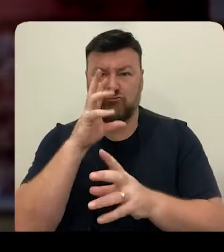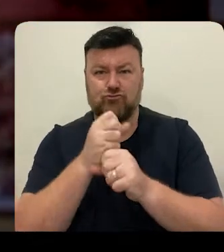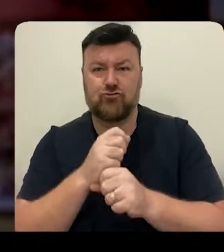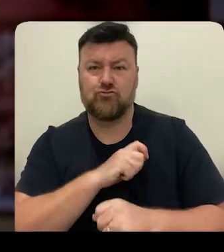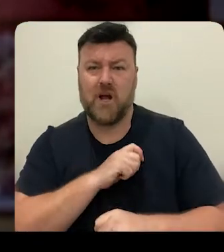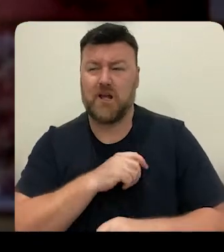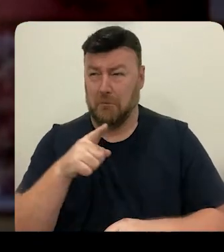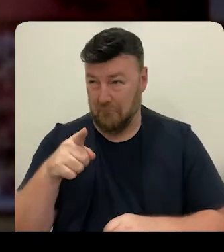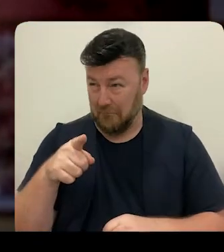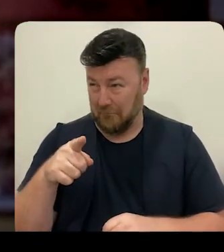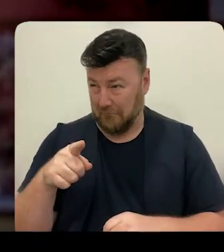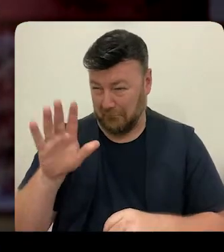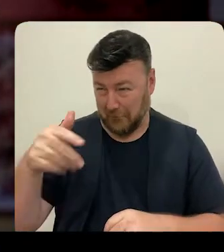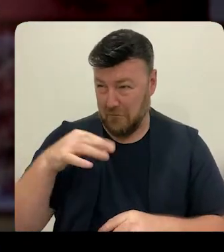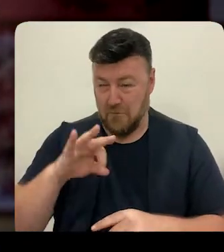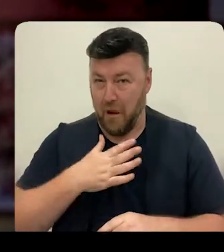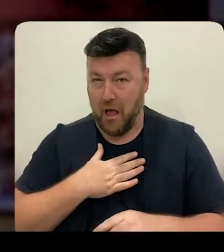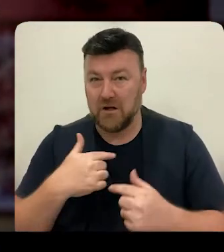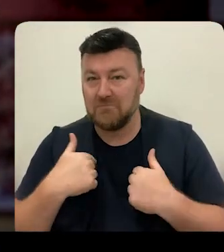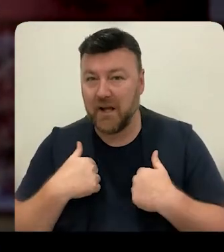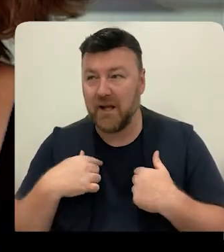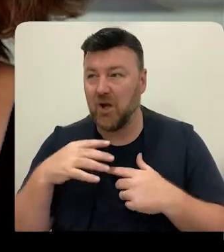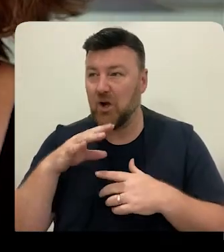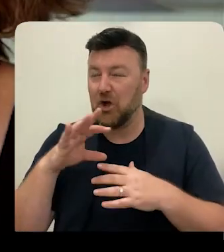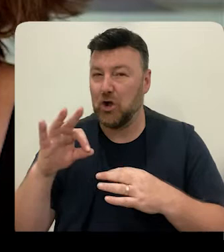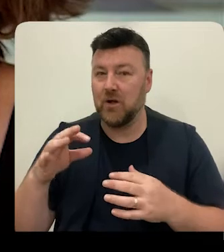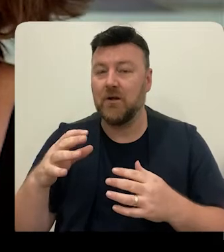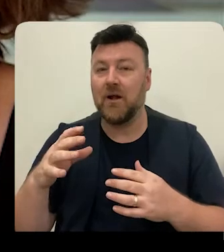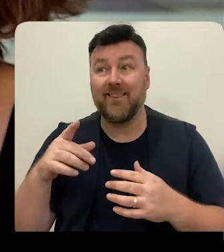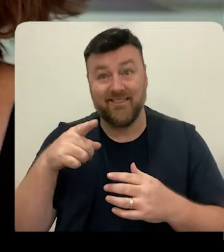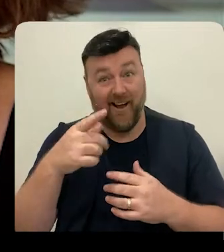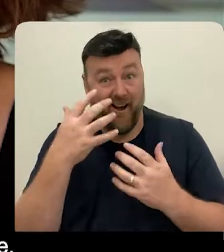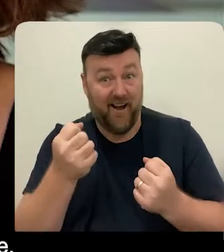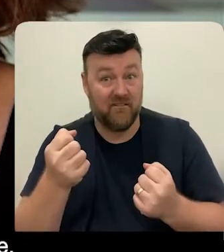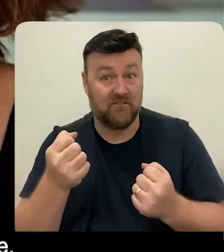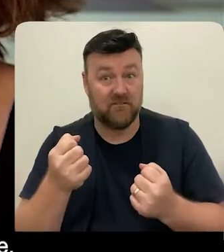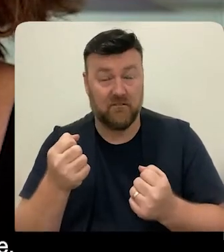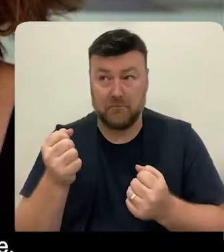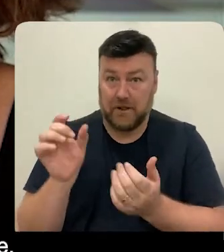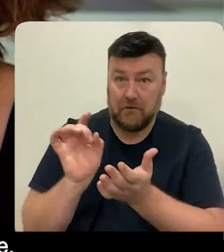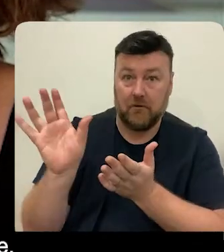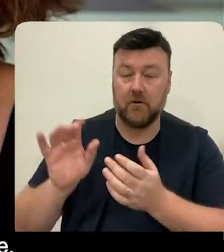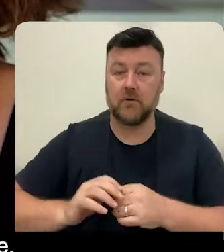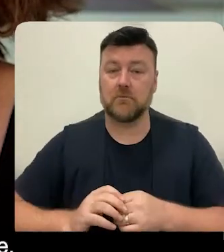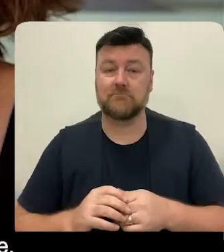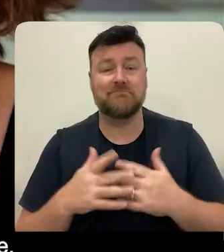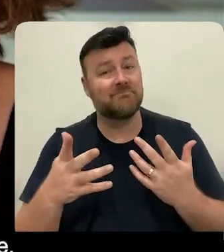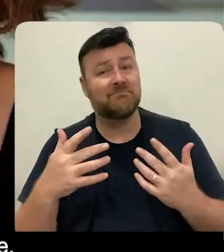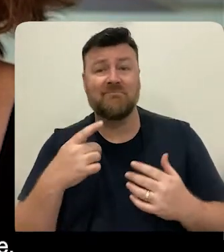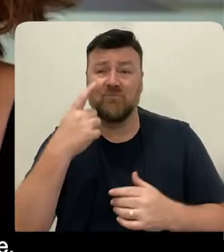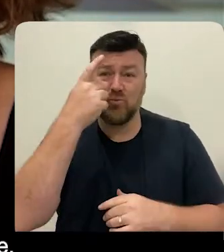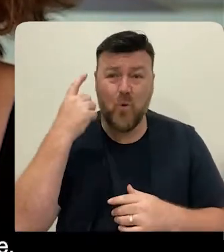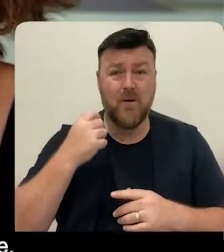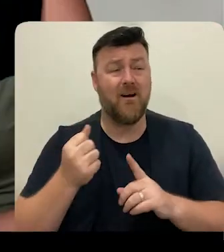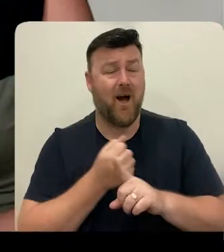in believing that someone would like them or that someone would be there for them. It is possible to recover from even severe forms of trauma